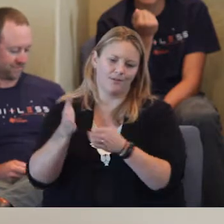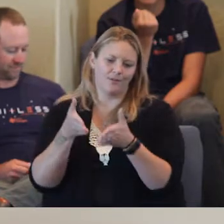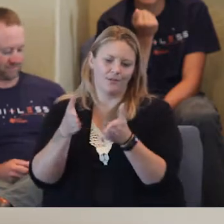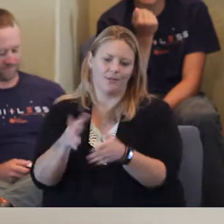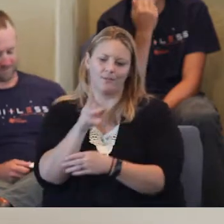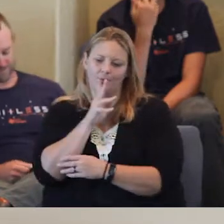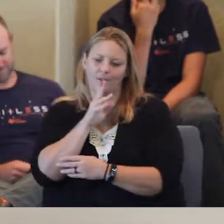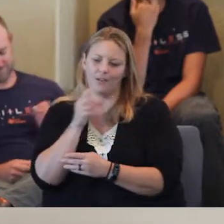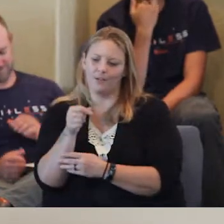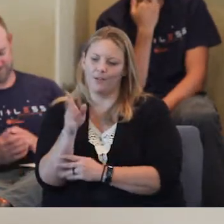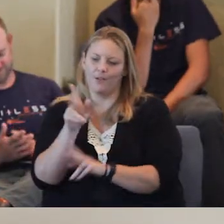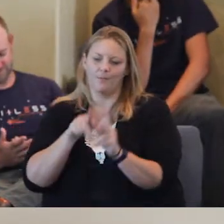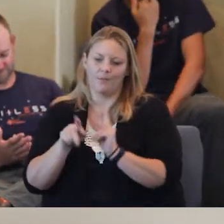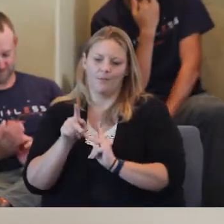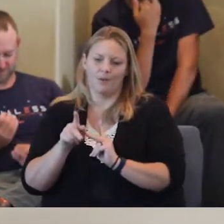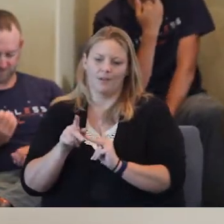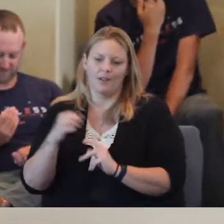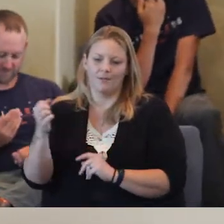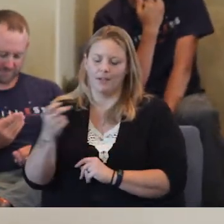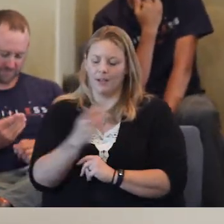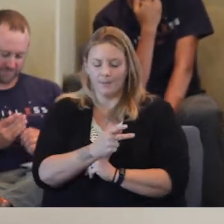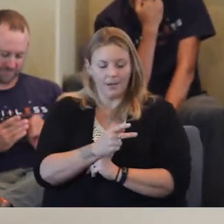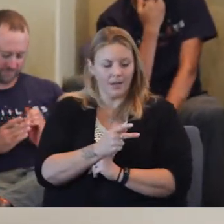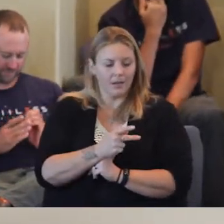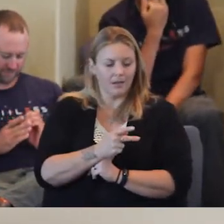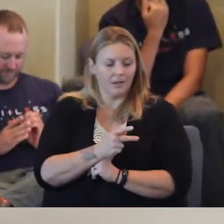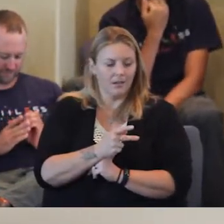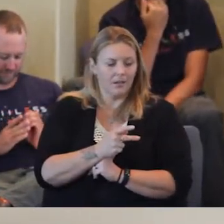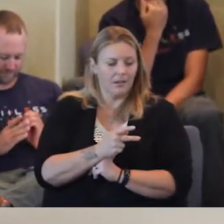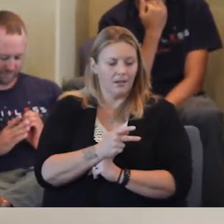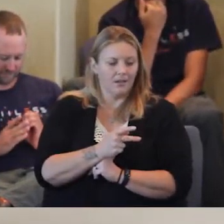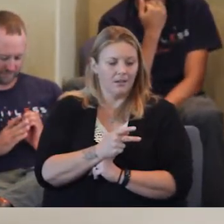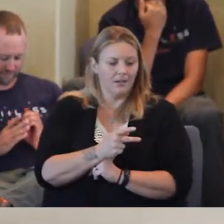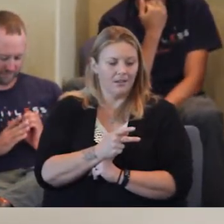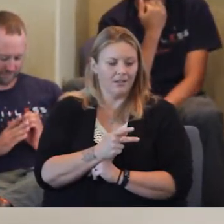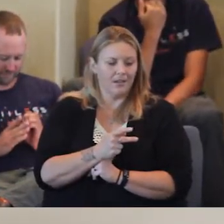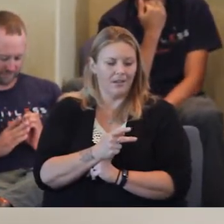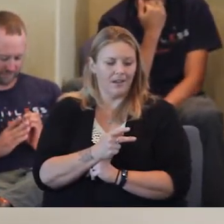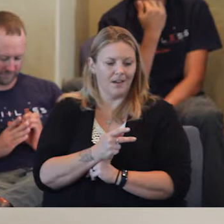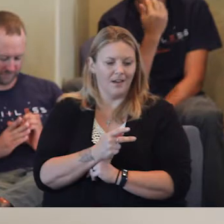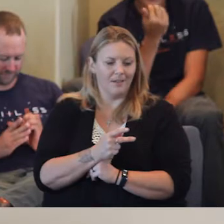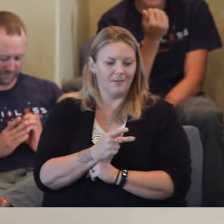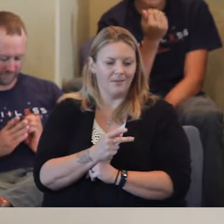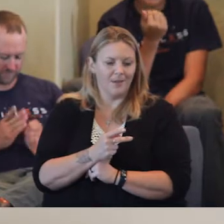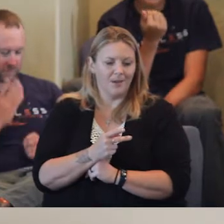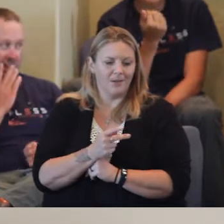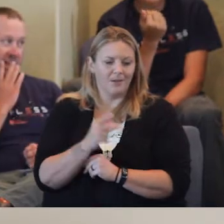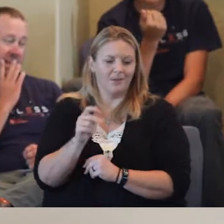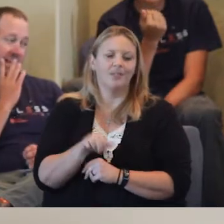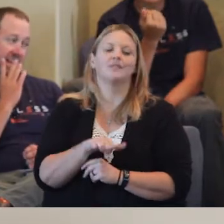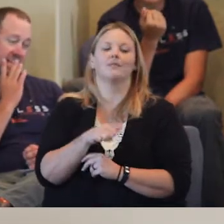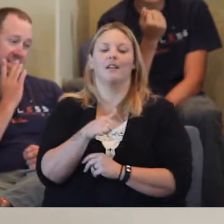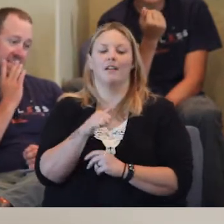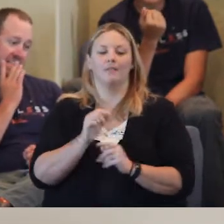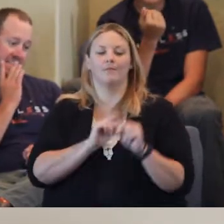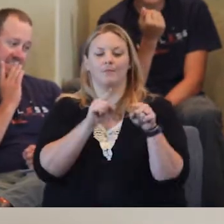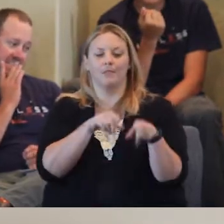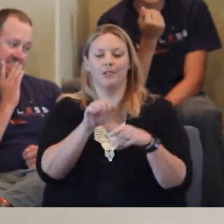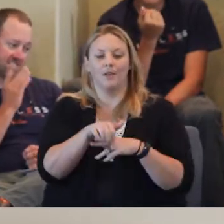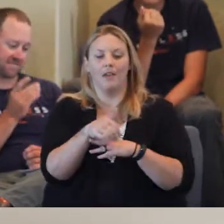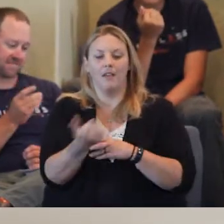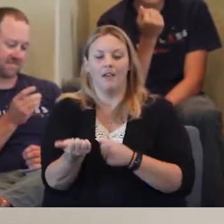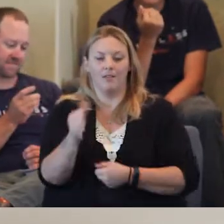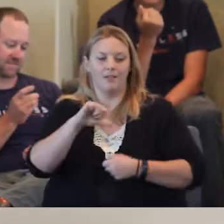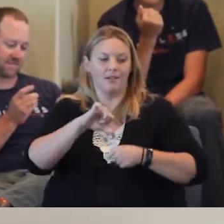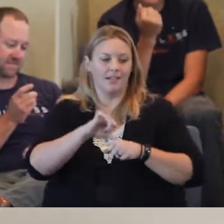over there. And then while we were heading back over here, there was, we went to a gas station in Montrose, and